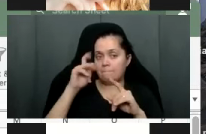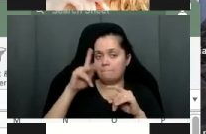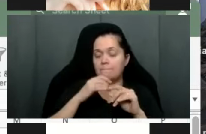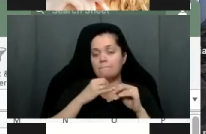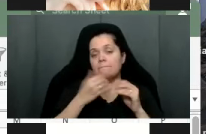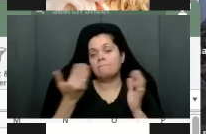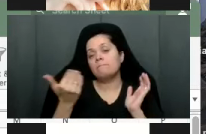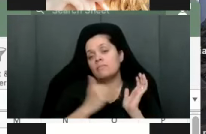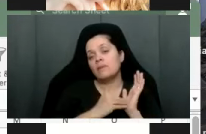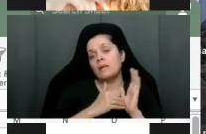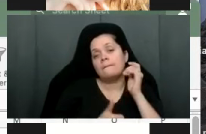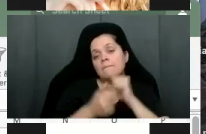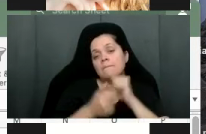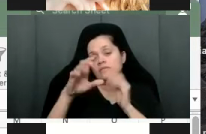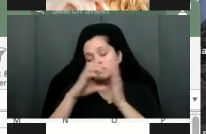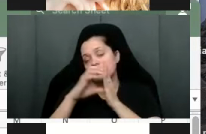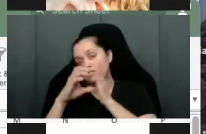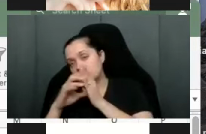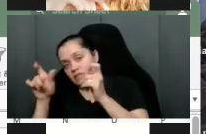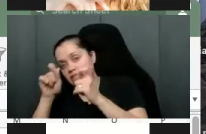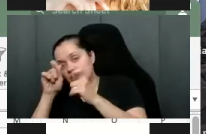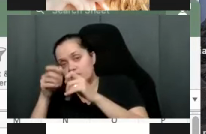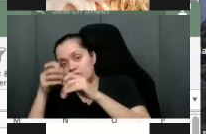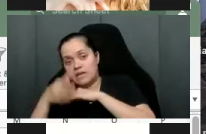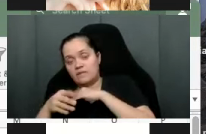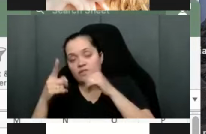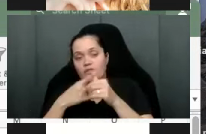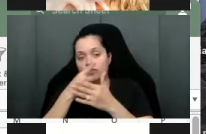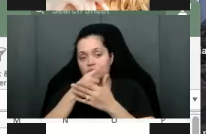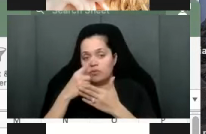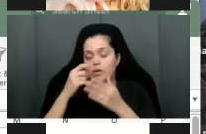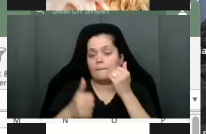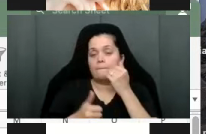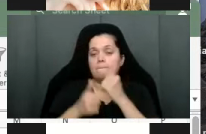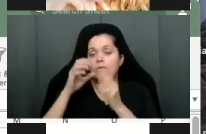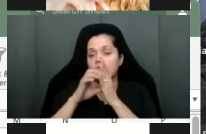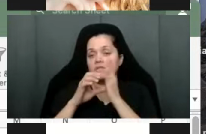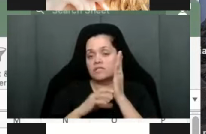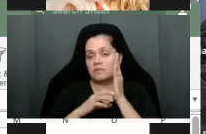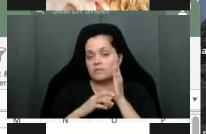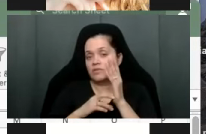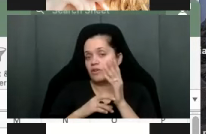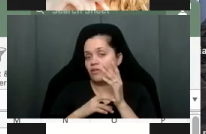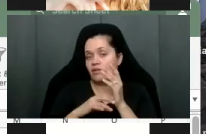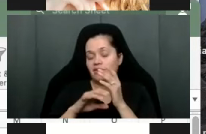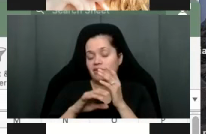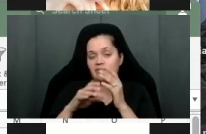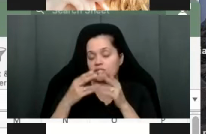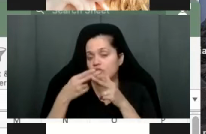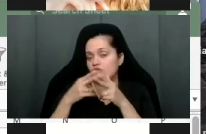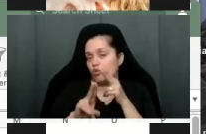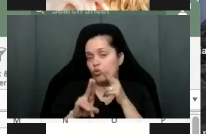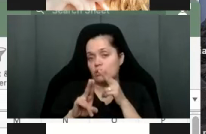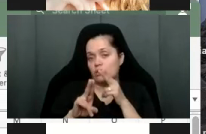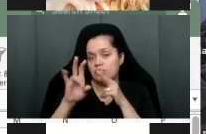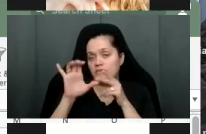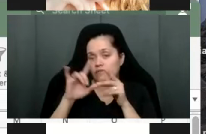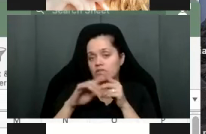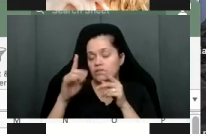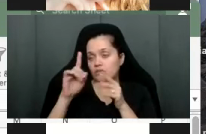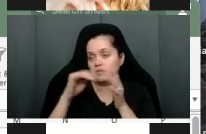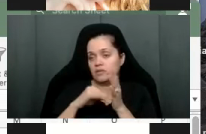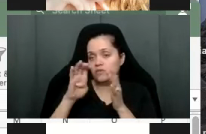Again, most of these chapters, especially after the first week, most of these chapters are 700 to 1400 words. So